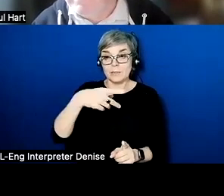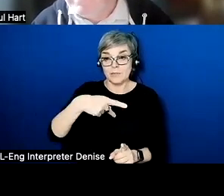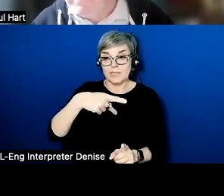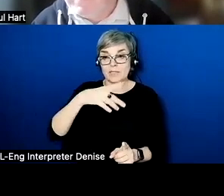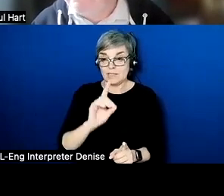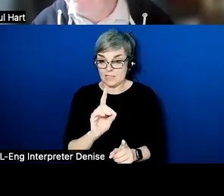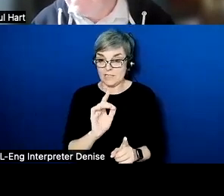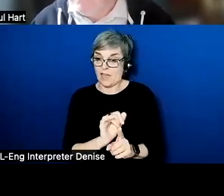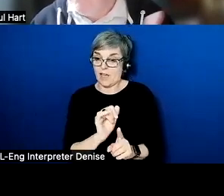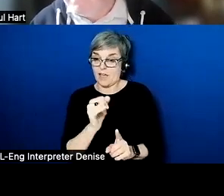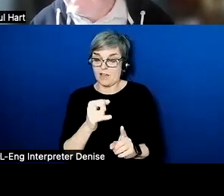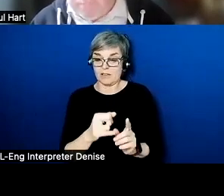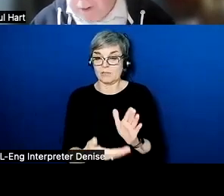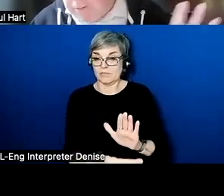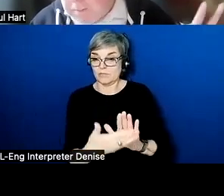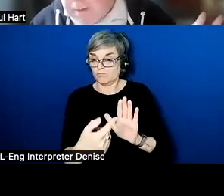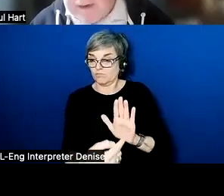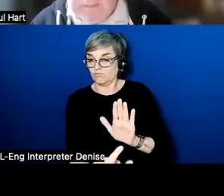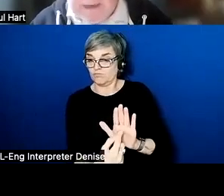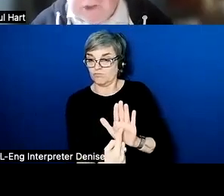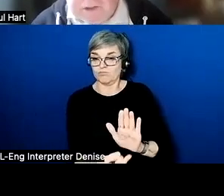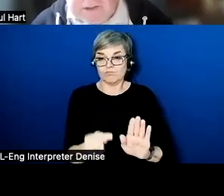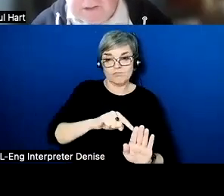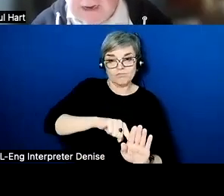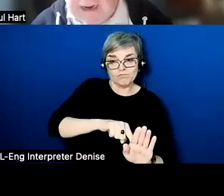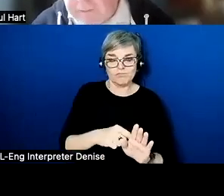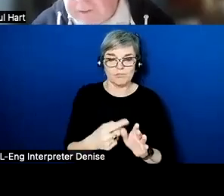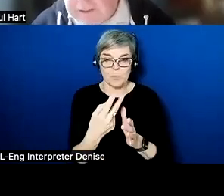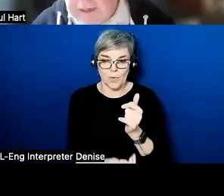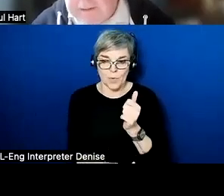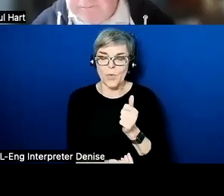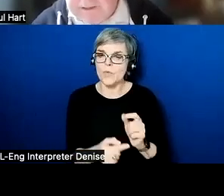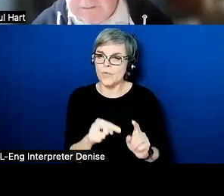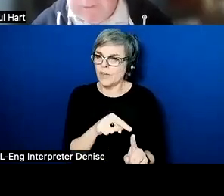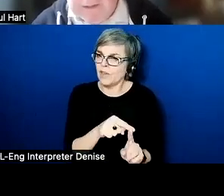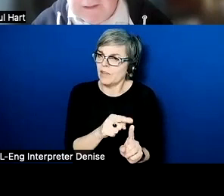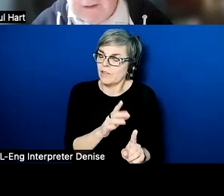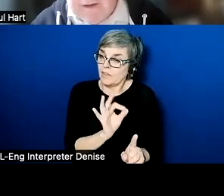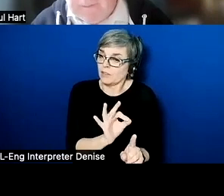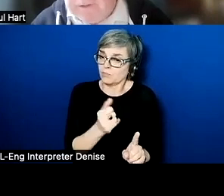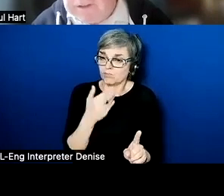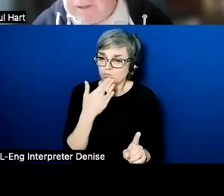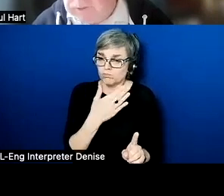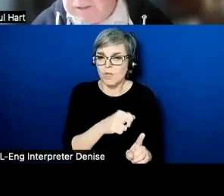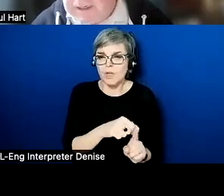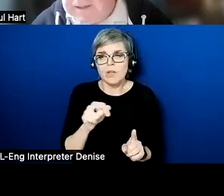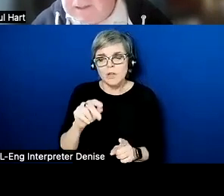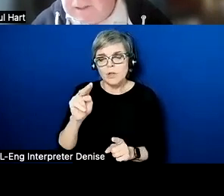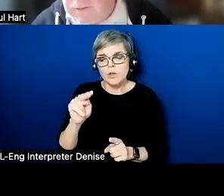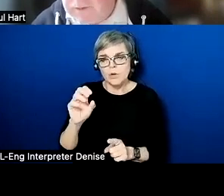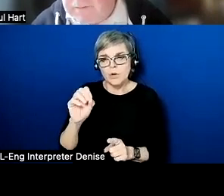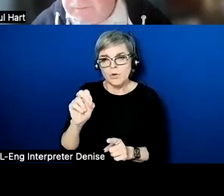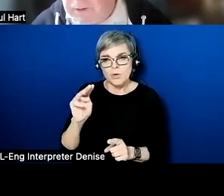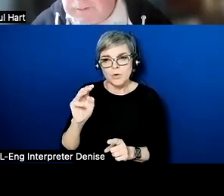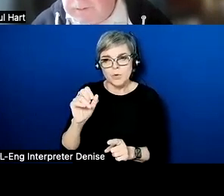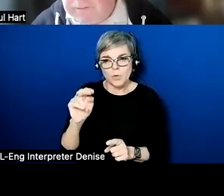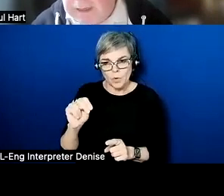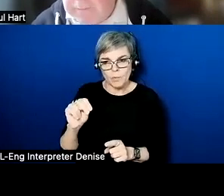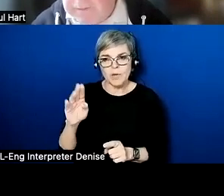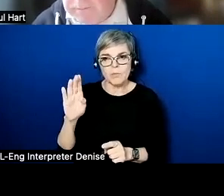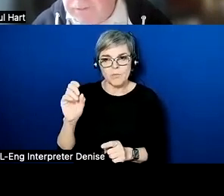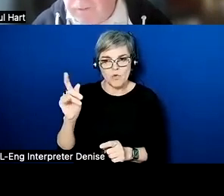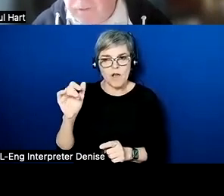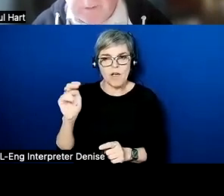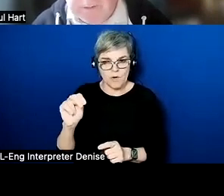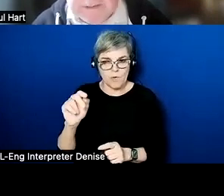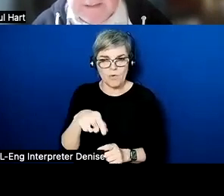thought-provoking. Norman Brown, the man I mentioned, I first heard him speak about a double-sided zone of proximal